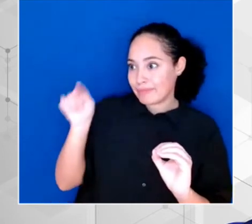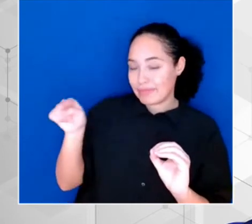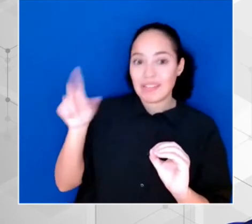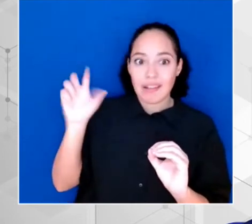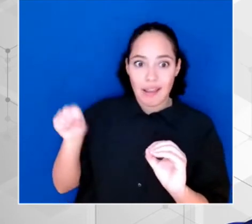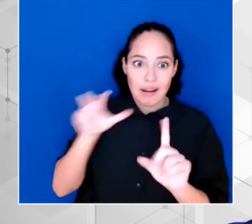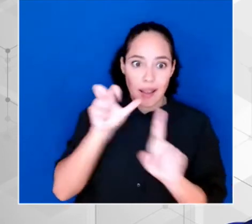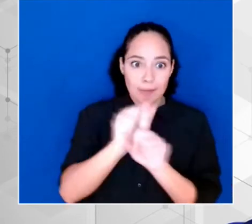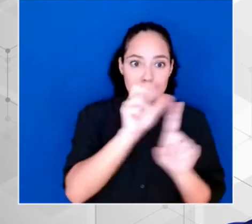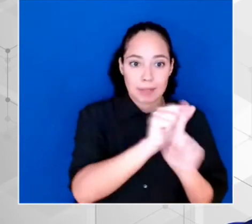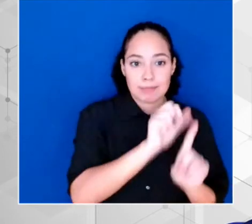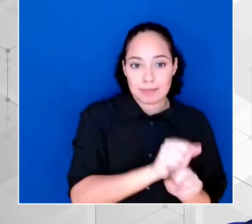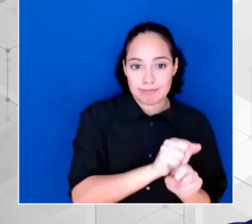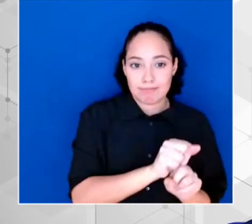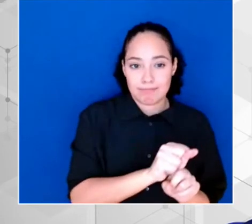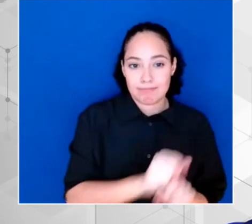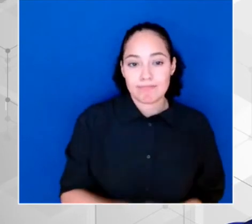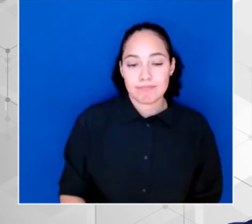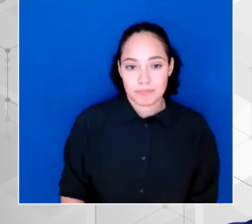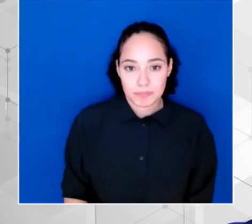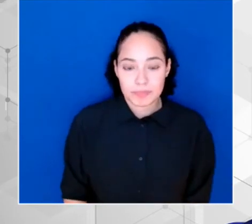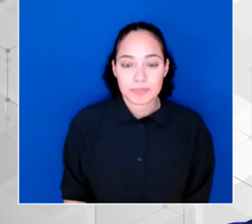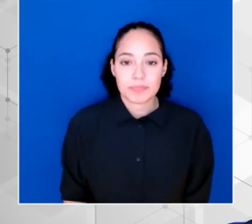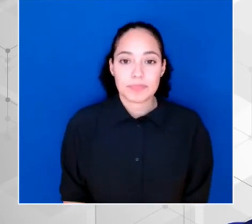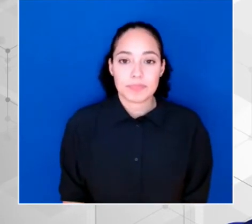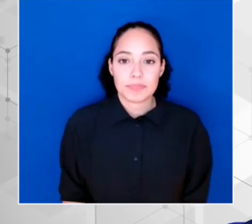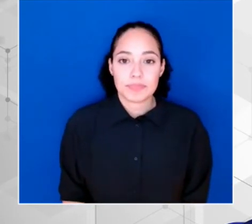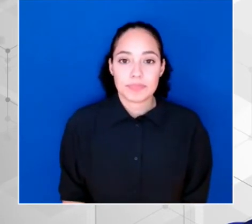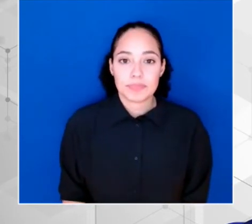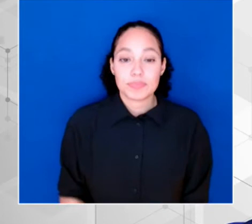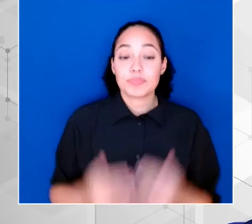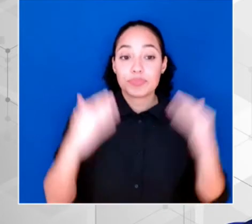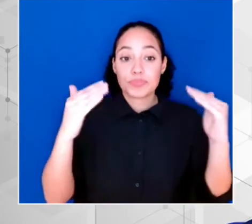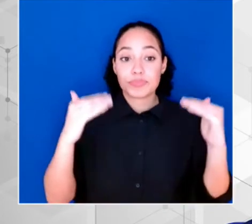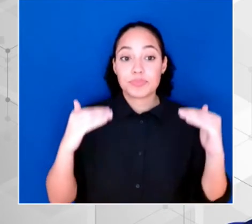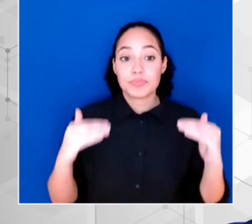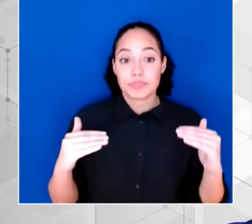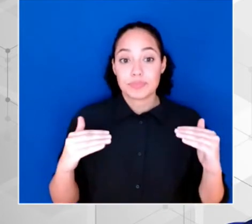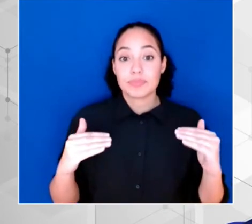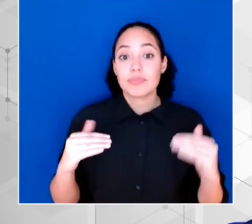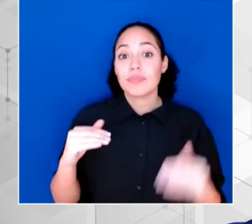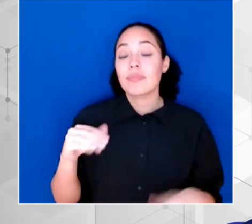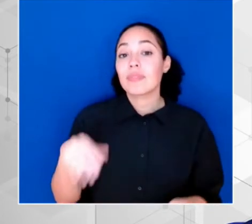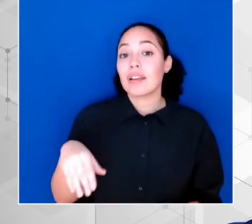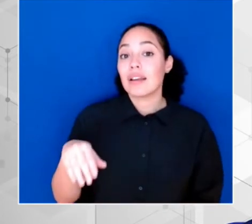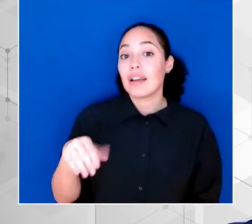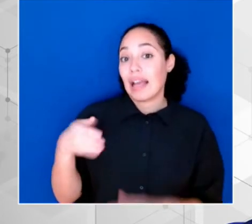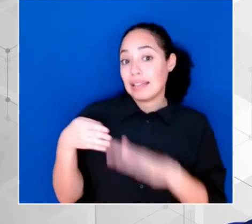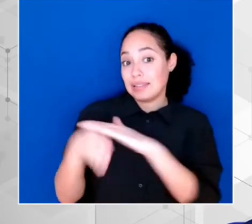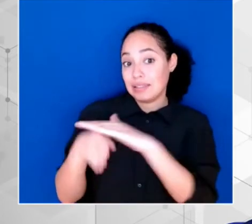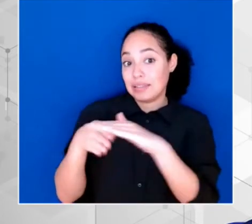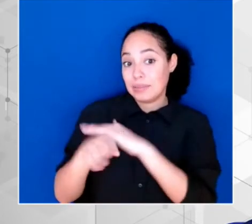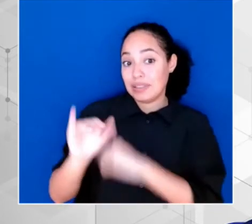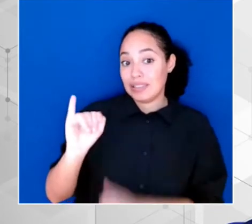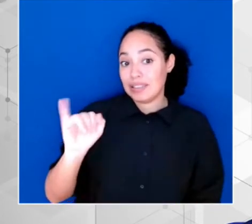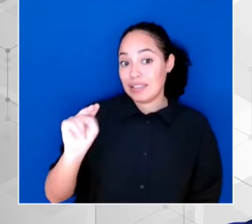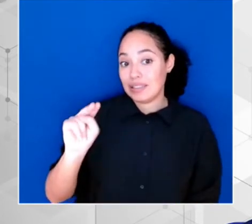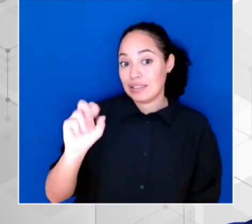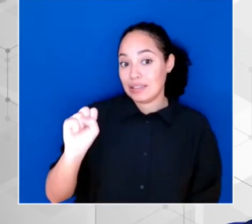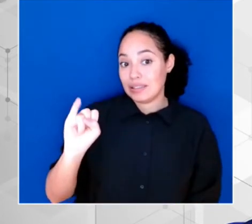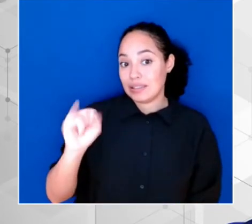Another very useful tool is Accessibility Insights. Is an extension built by Microsoft,